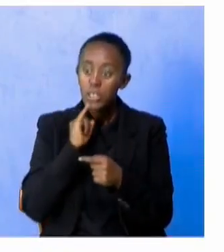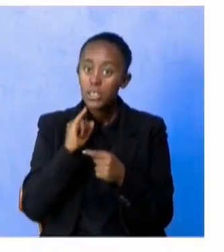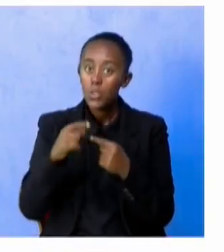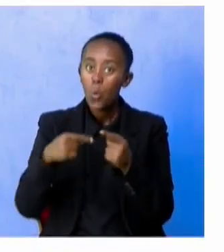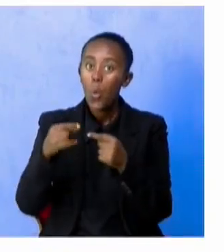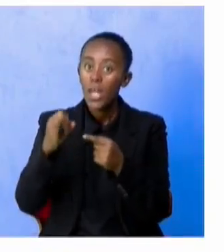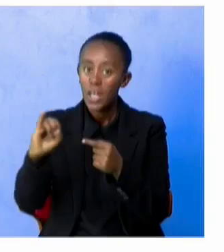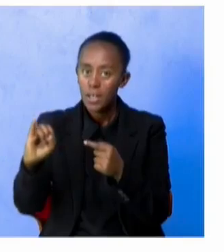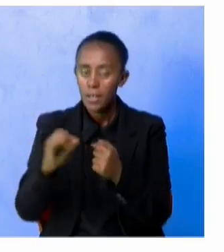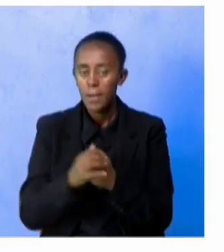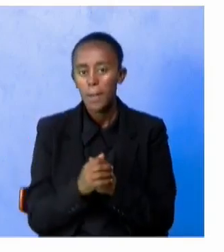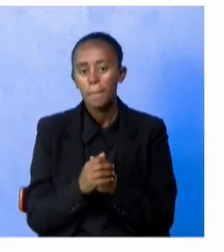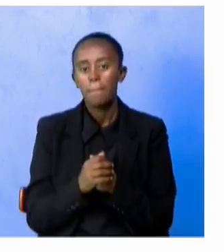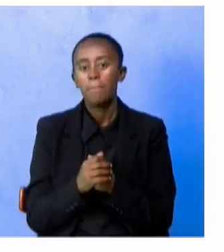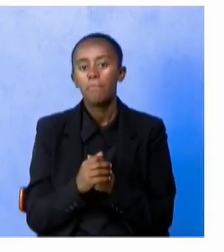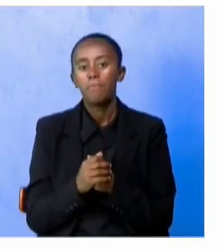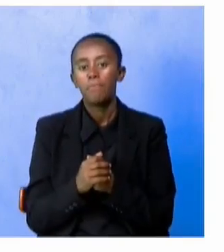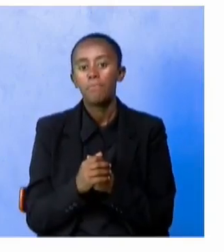to school.